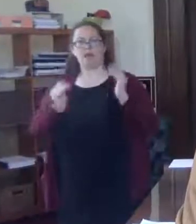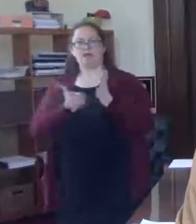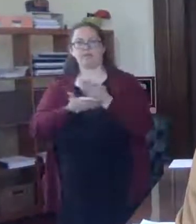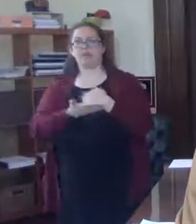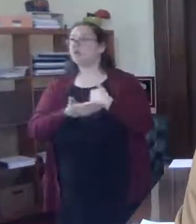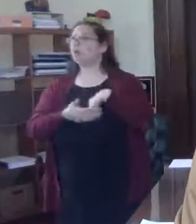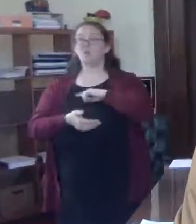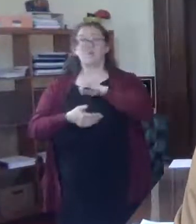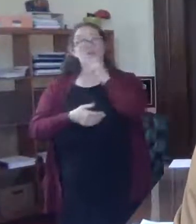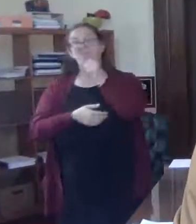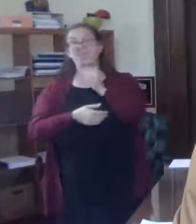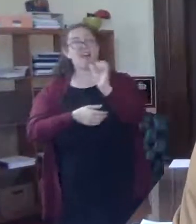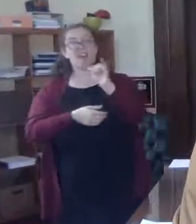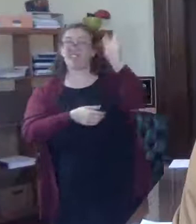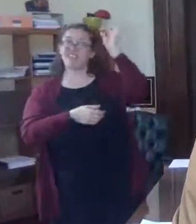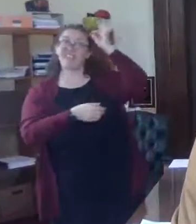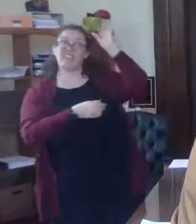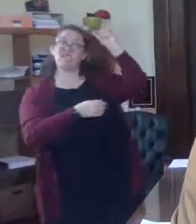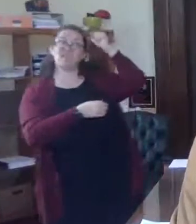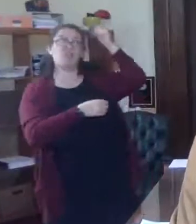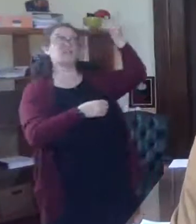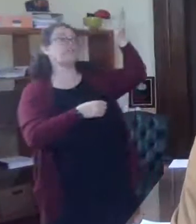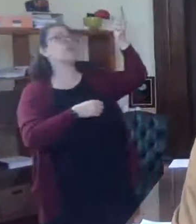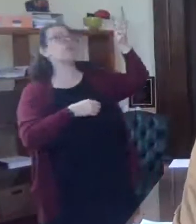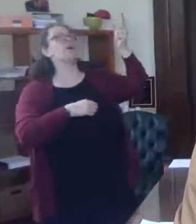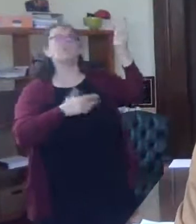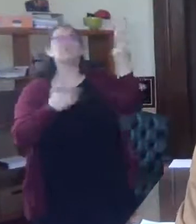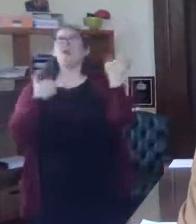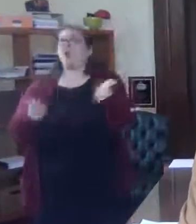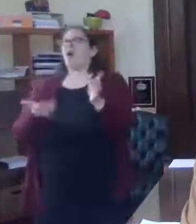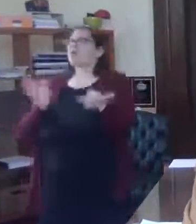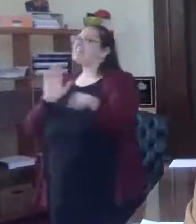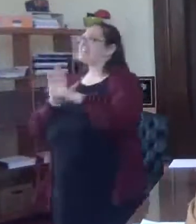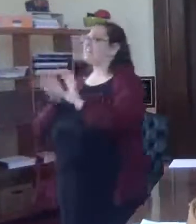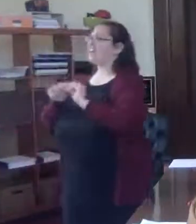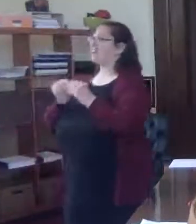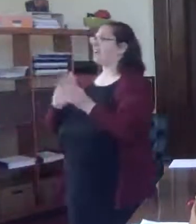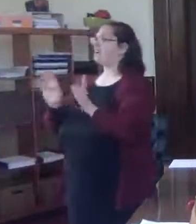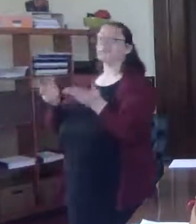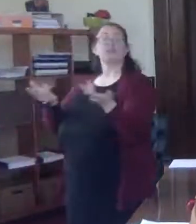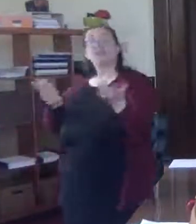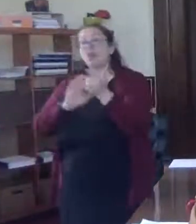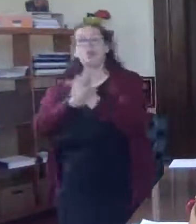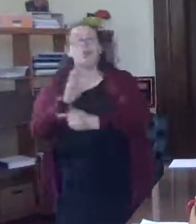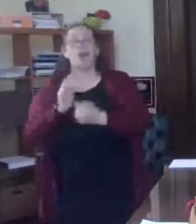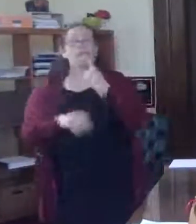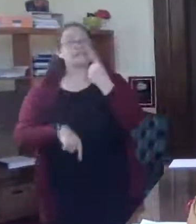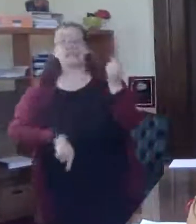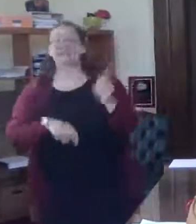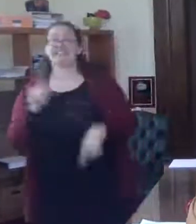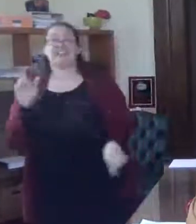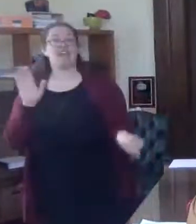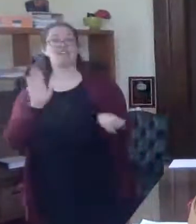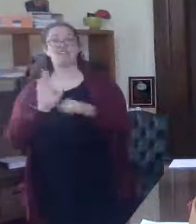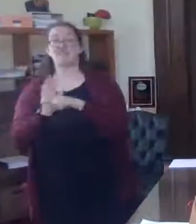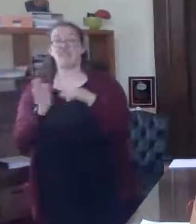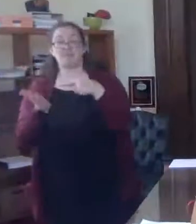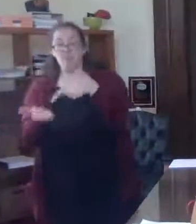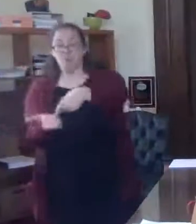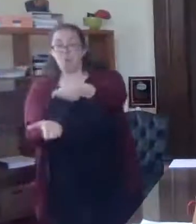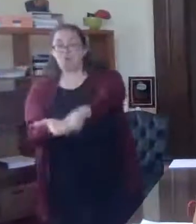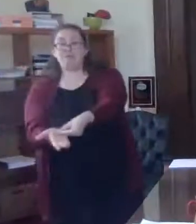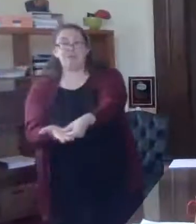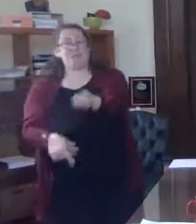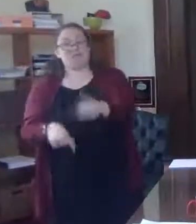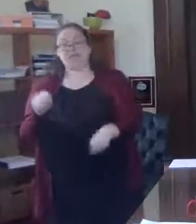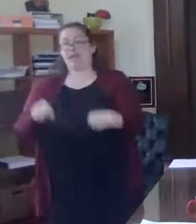government. We can't run a deficit. So by law, we cannot run a deficit. So